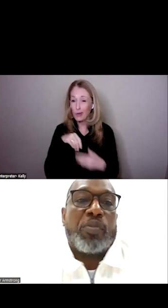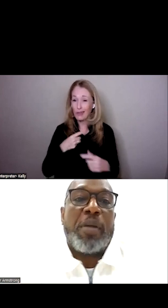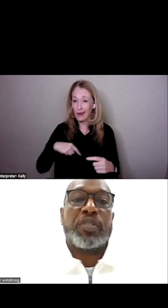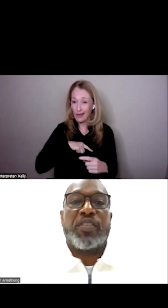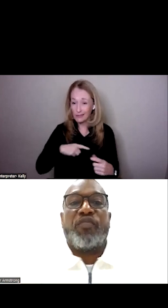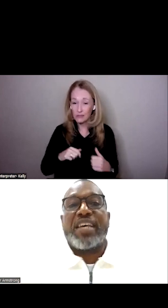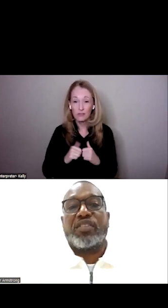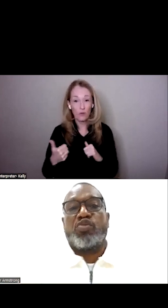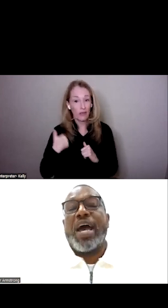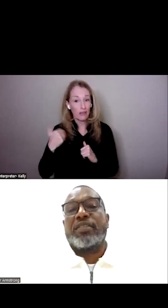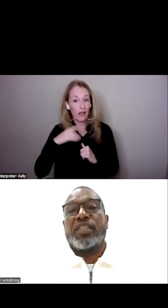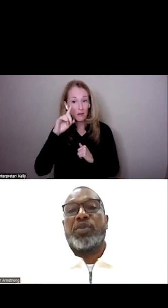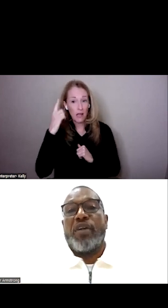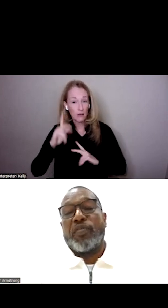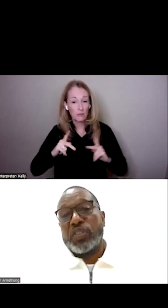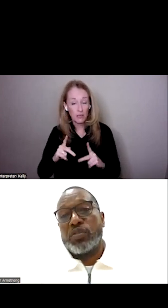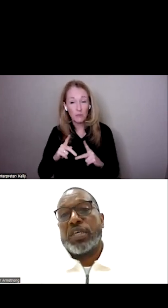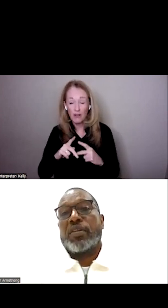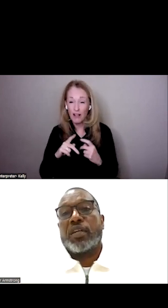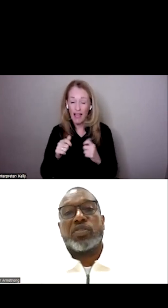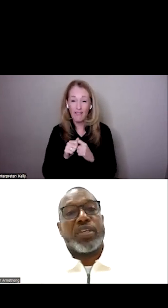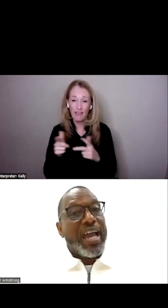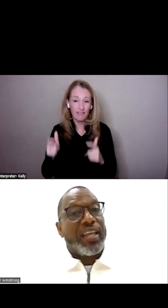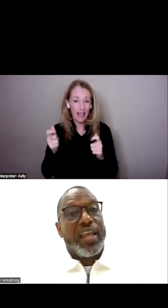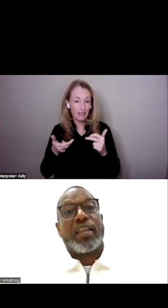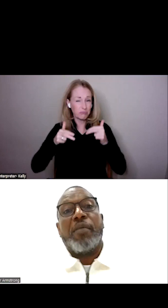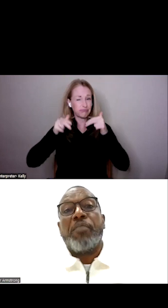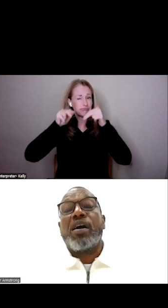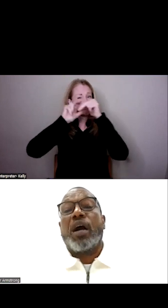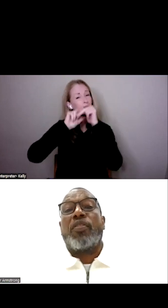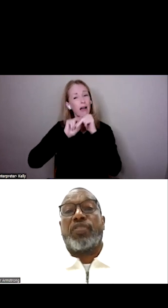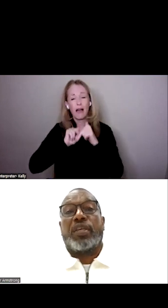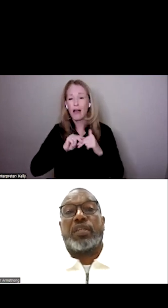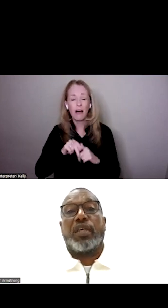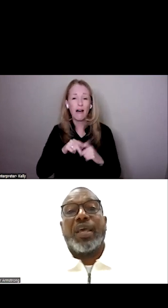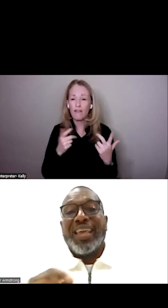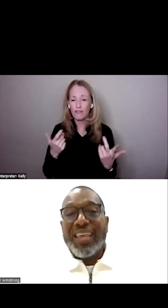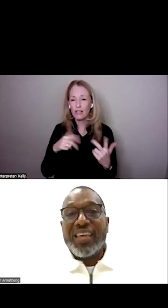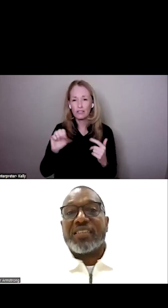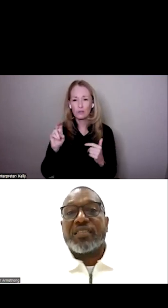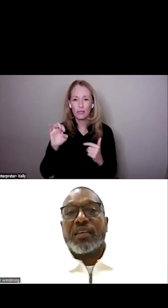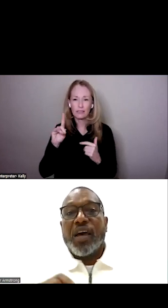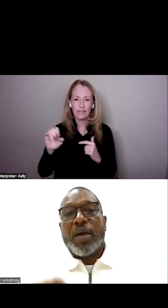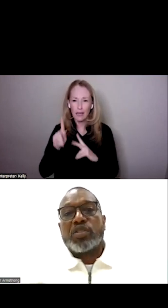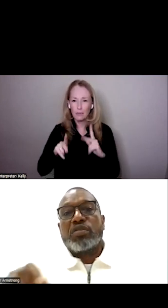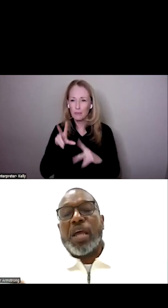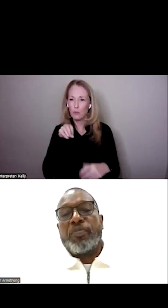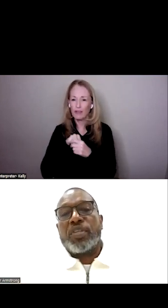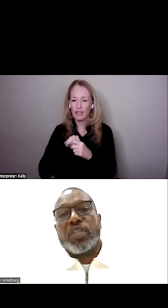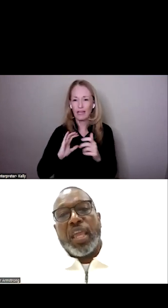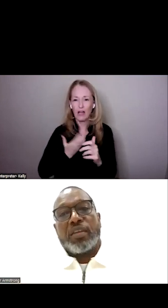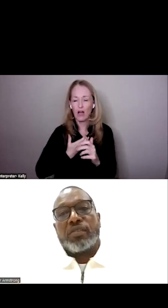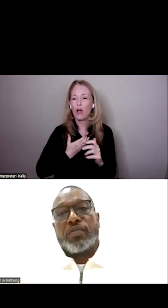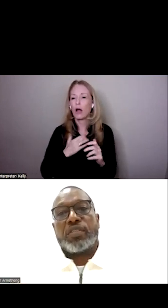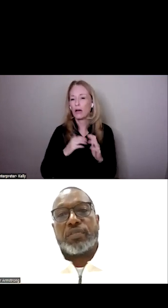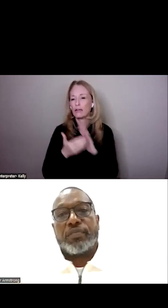for example, represent the fastest rising demographic for suicide in our country. And 988, among other things, is about suicide